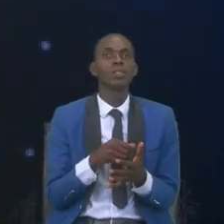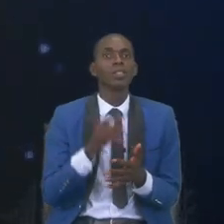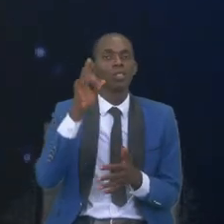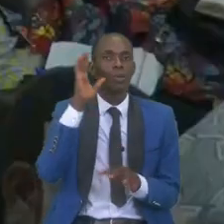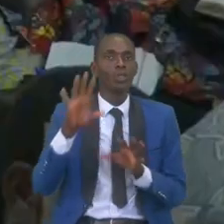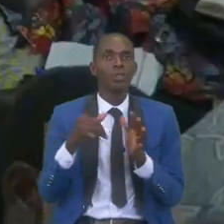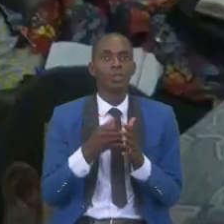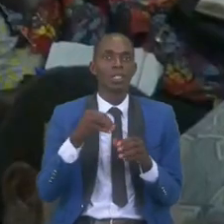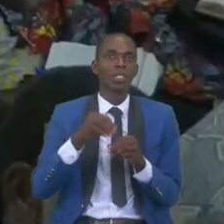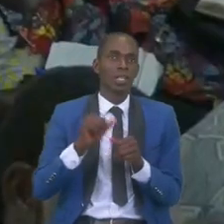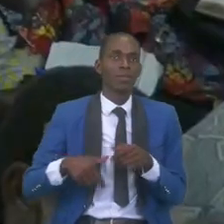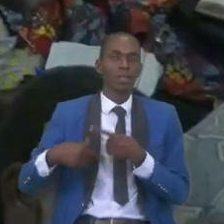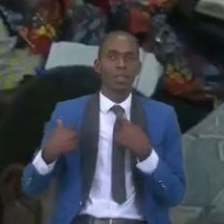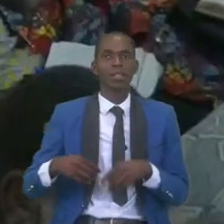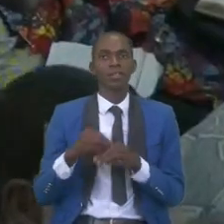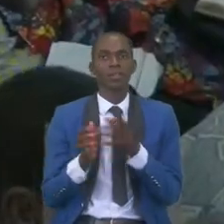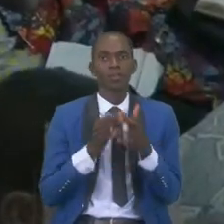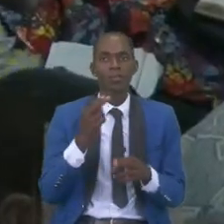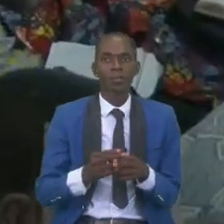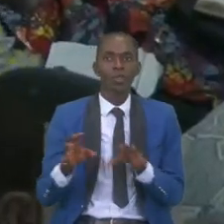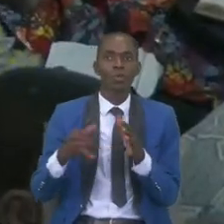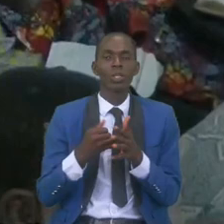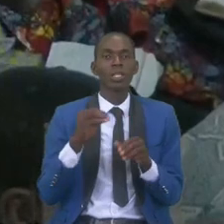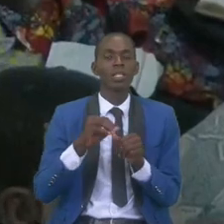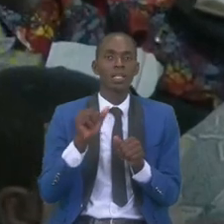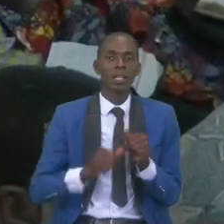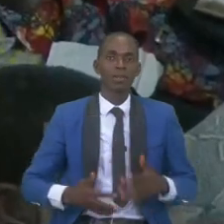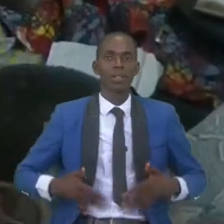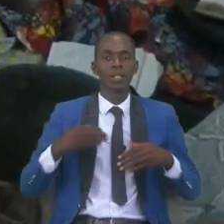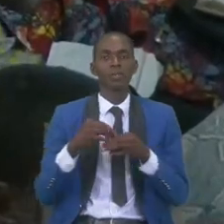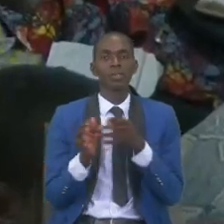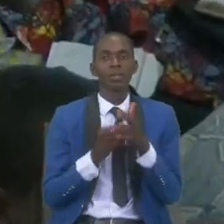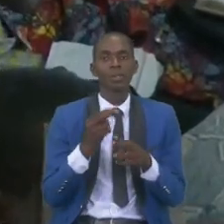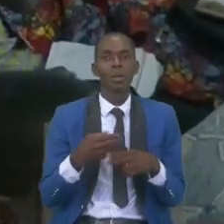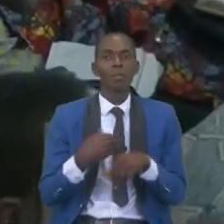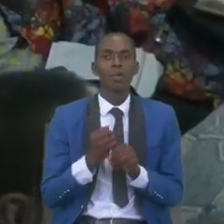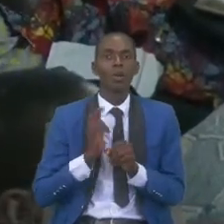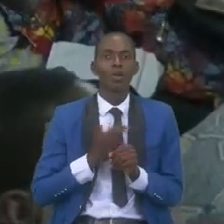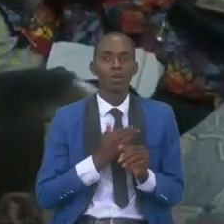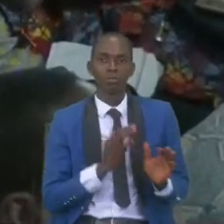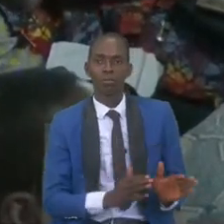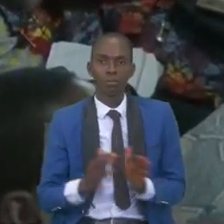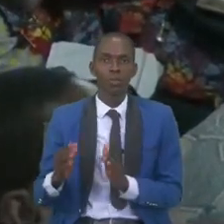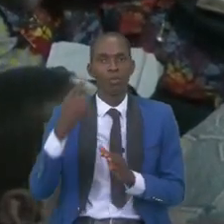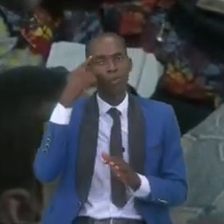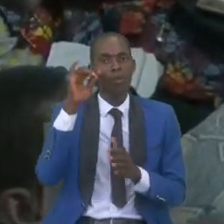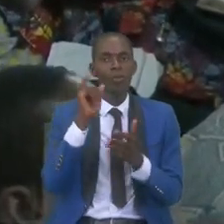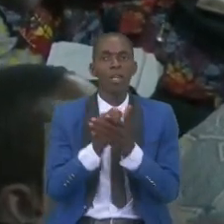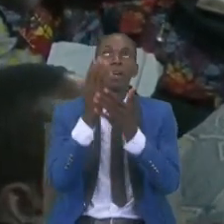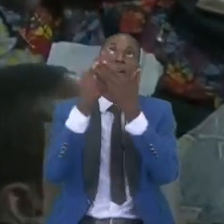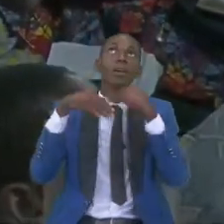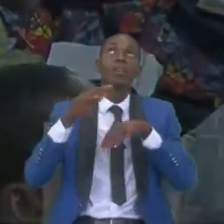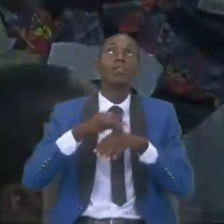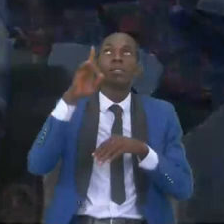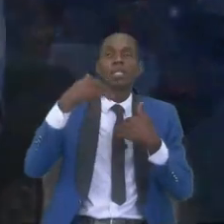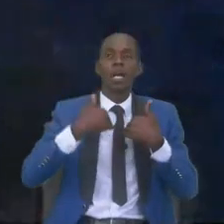every heart. Do it in every life. And get us ready, prepared, for that heaven is going to prepare for